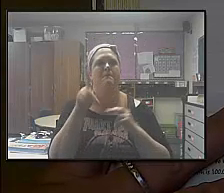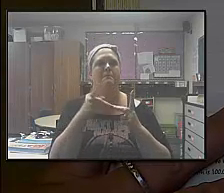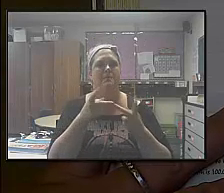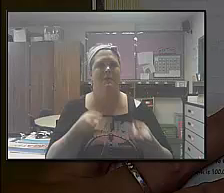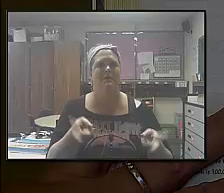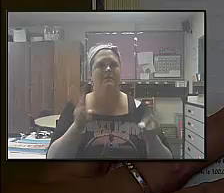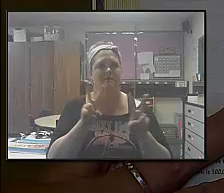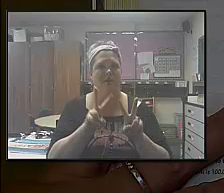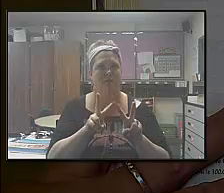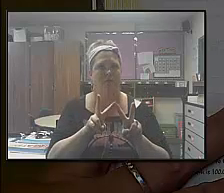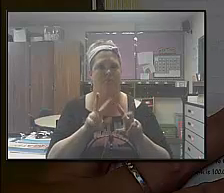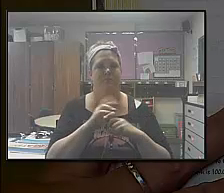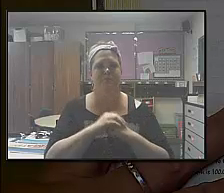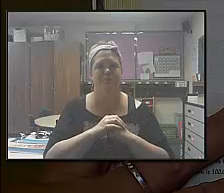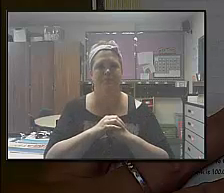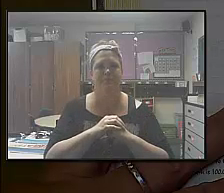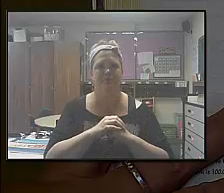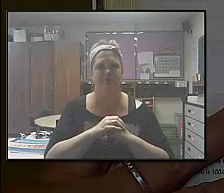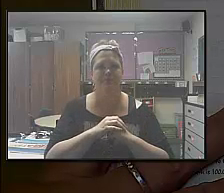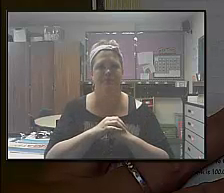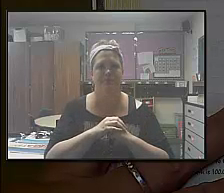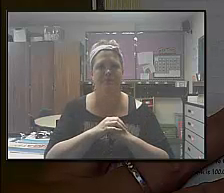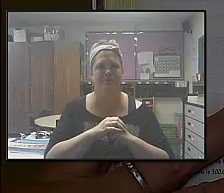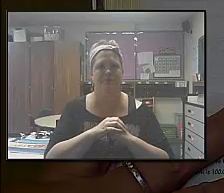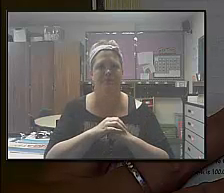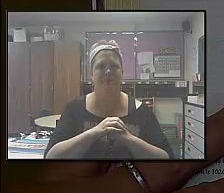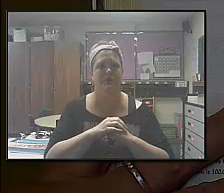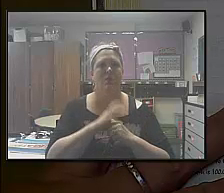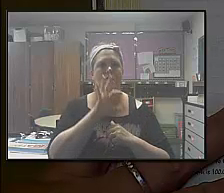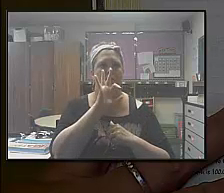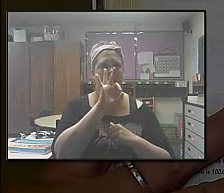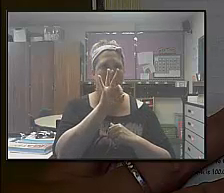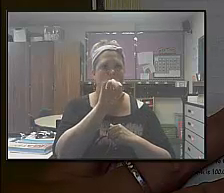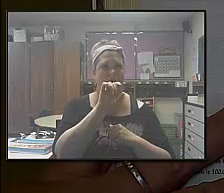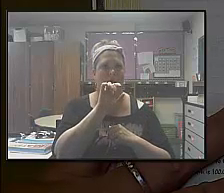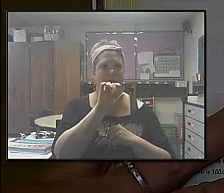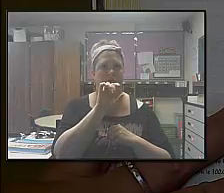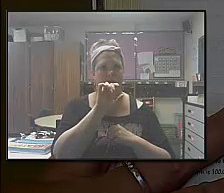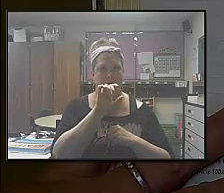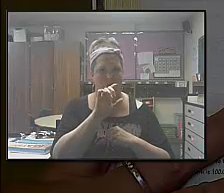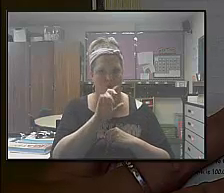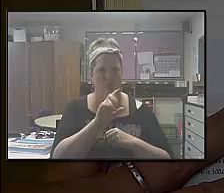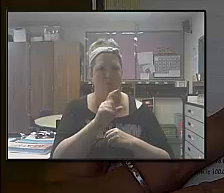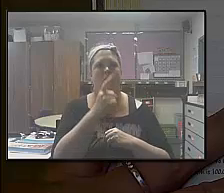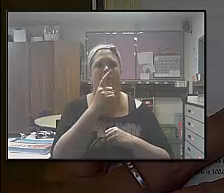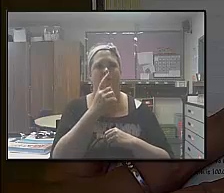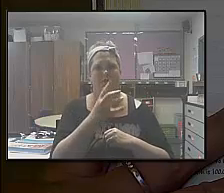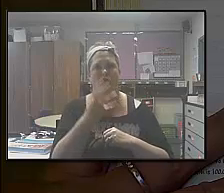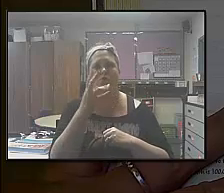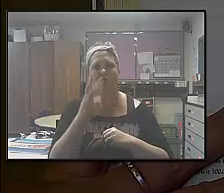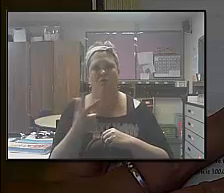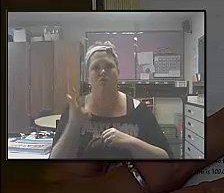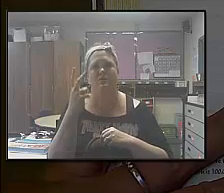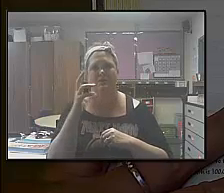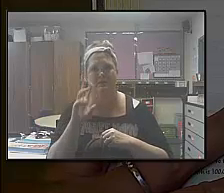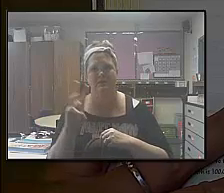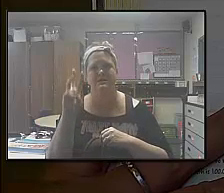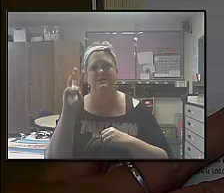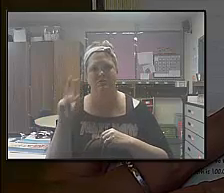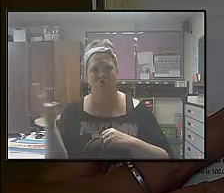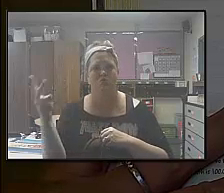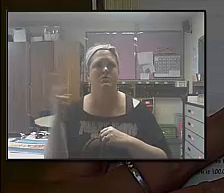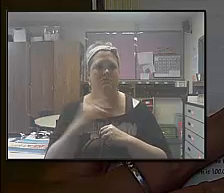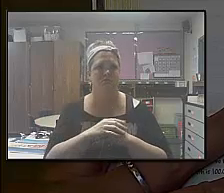place digits value. in So the 9, same 1, 4, 3, 6, Ones with